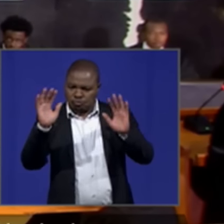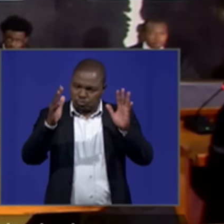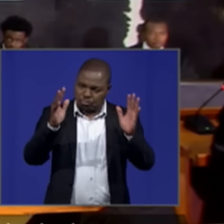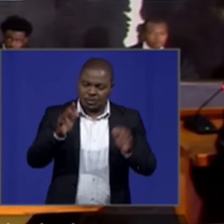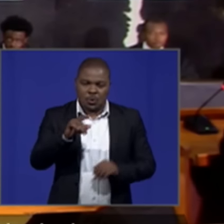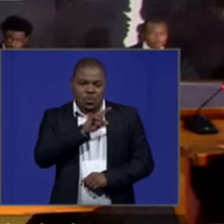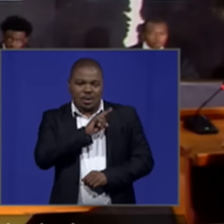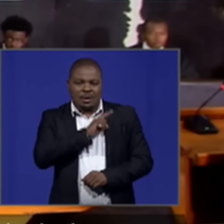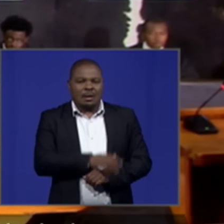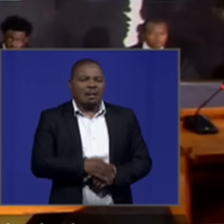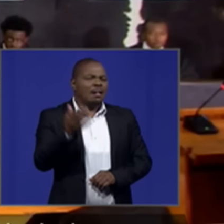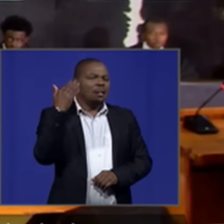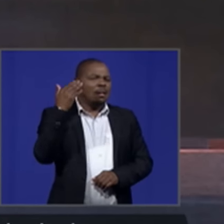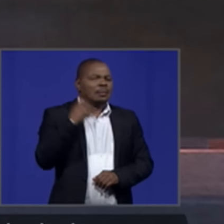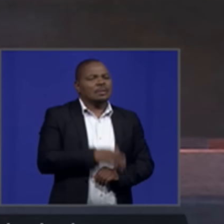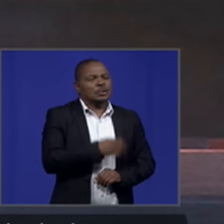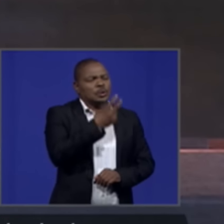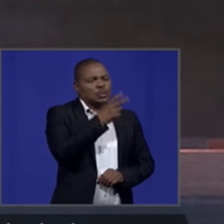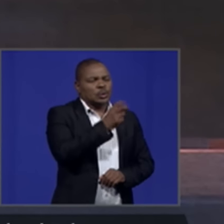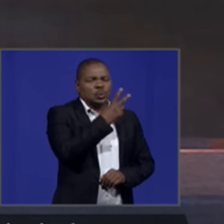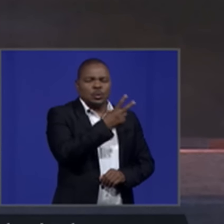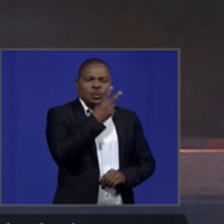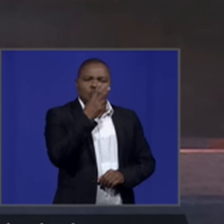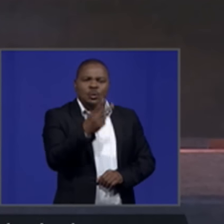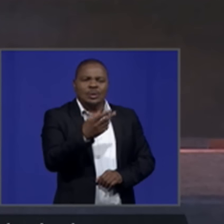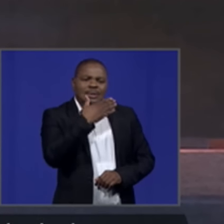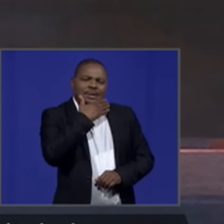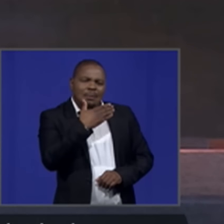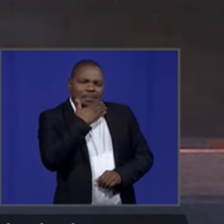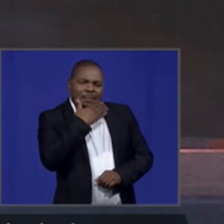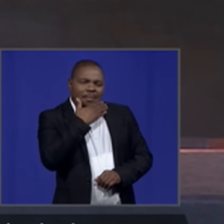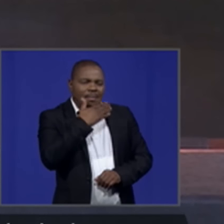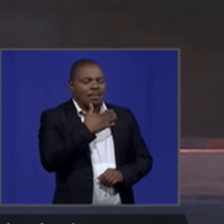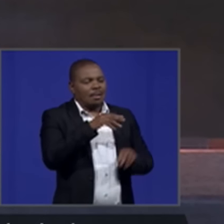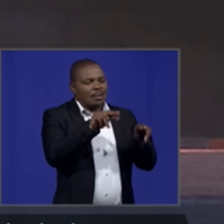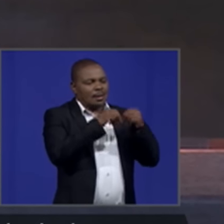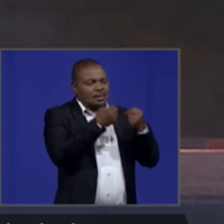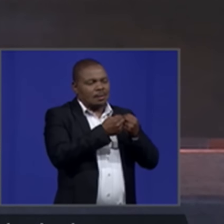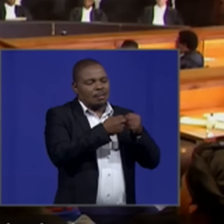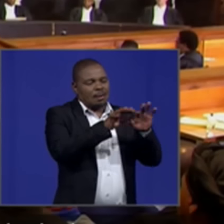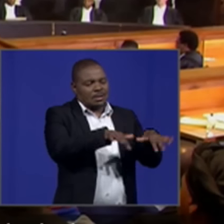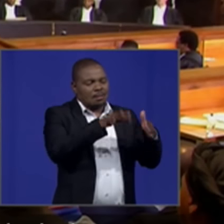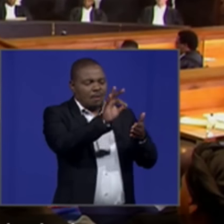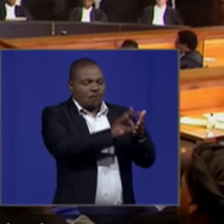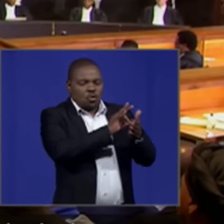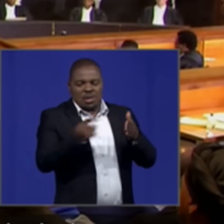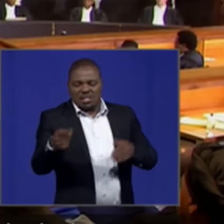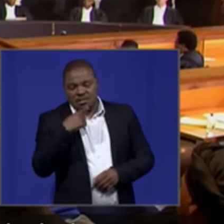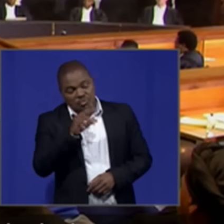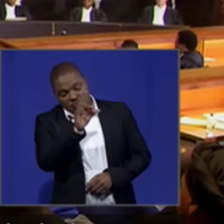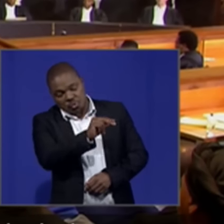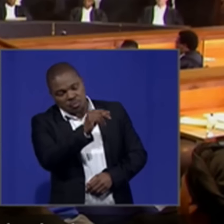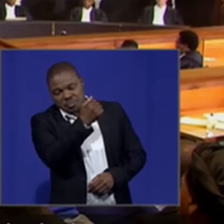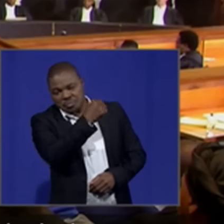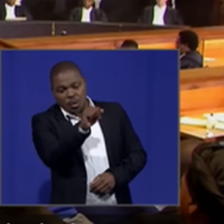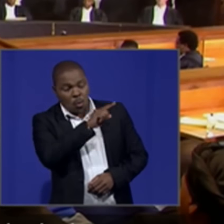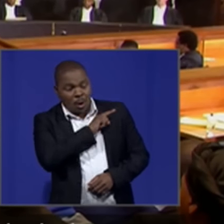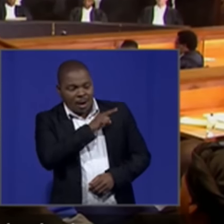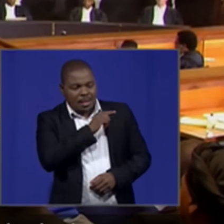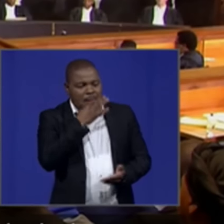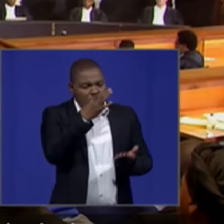thoko divoutu tsa Sedimonthole 2022 tsa kokoano bosetšhaba e neng le kgatlhano le tshitshinyo ya go tlhoma phanele ya